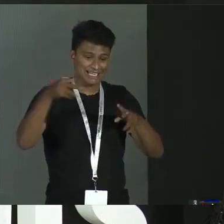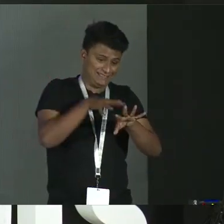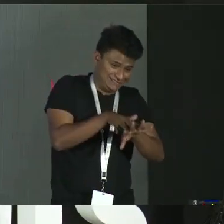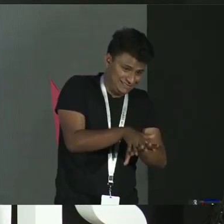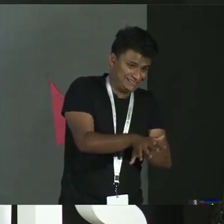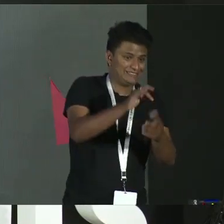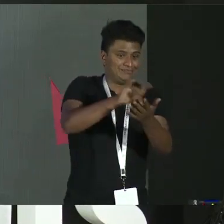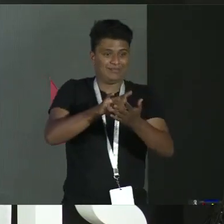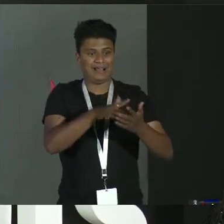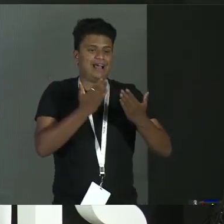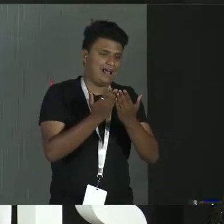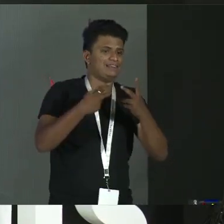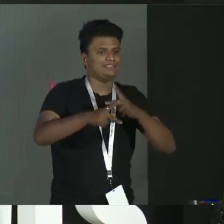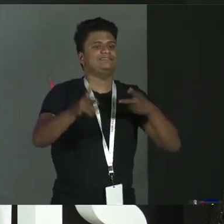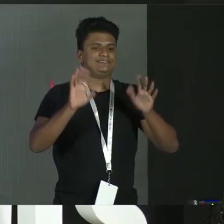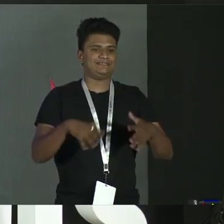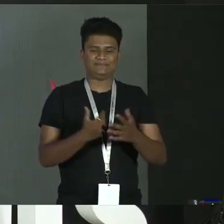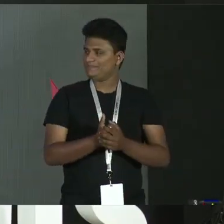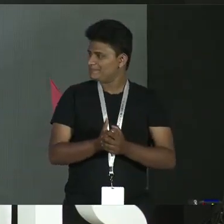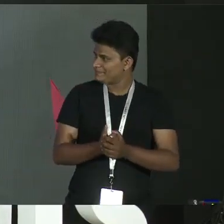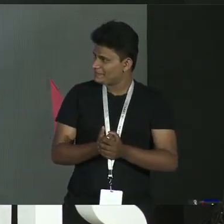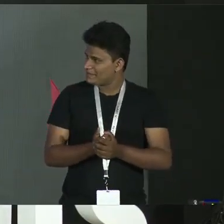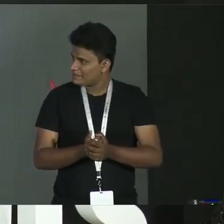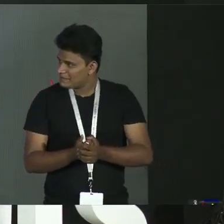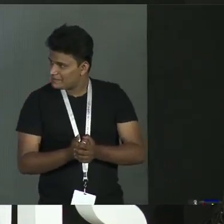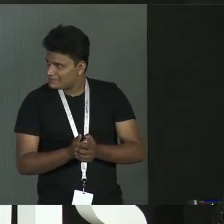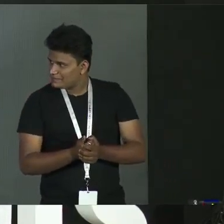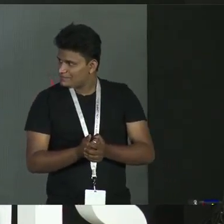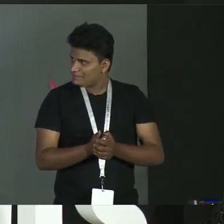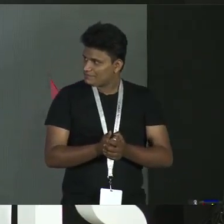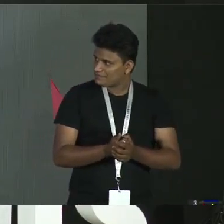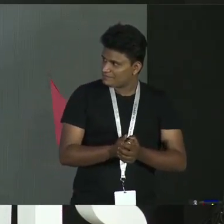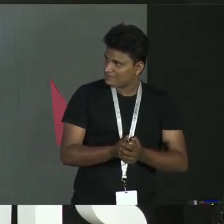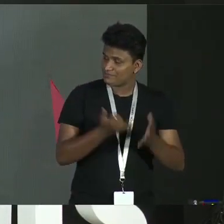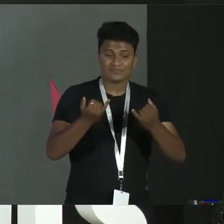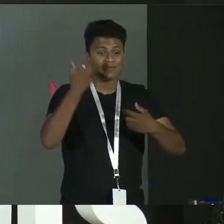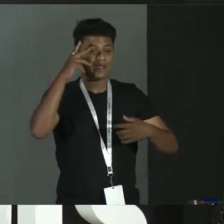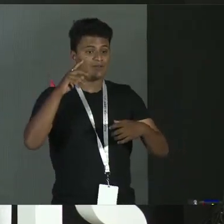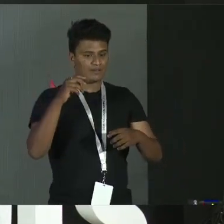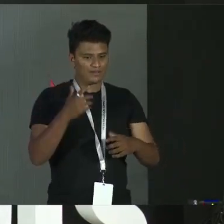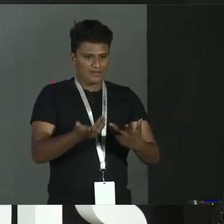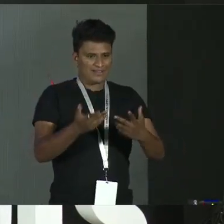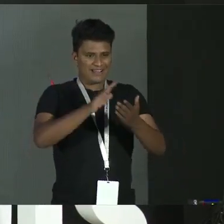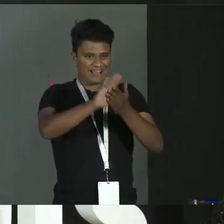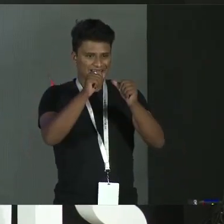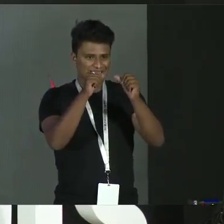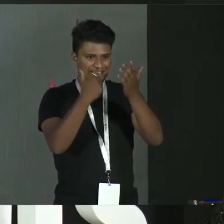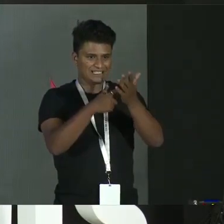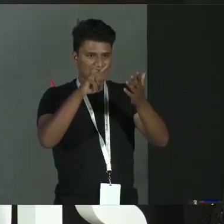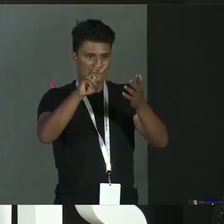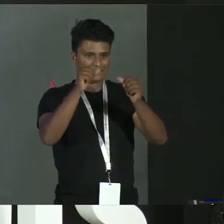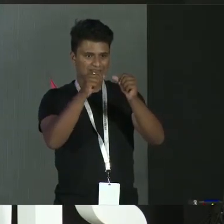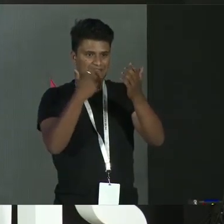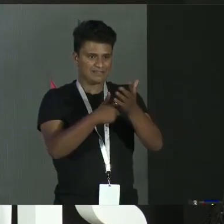inclusion. Harvard eventually made the smart decision to open its doors to women, people of color,